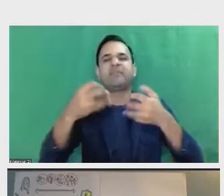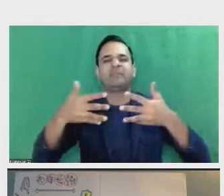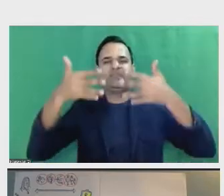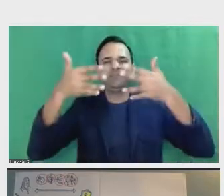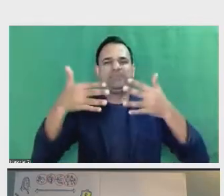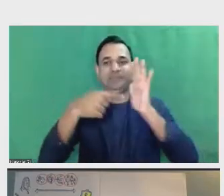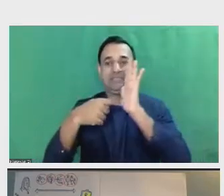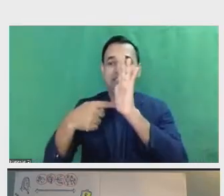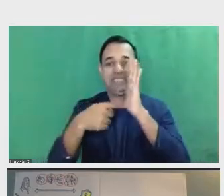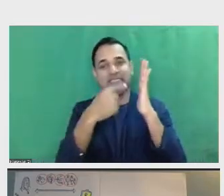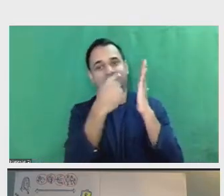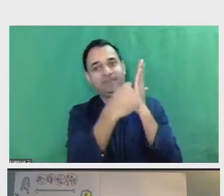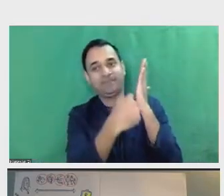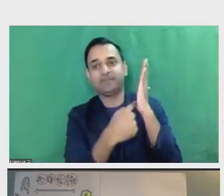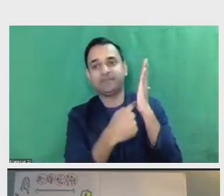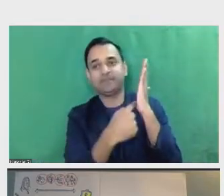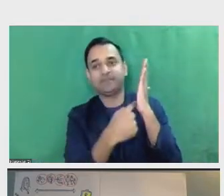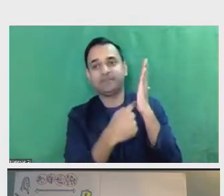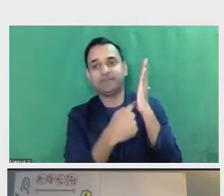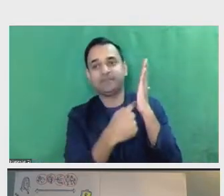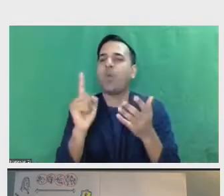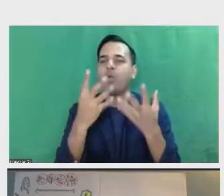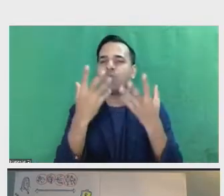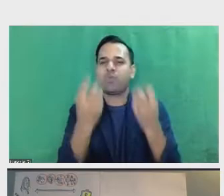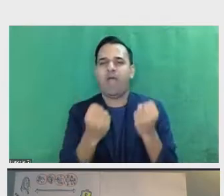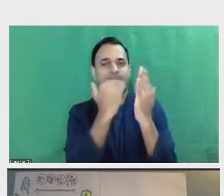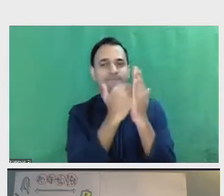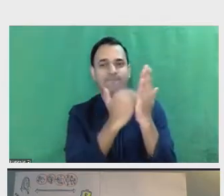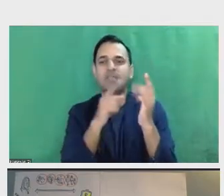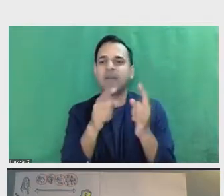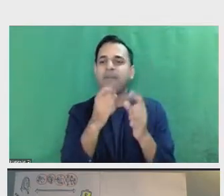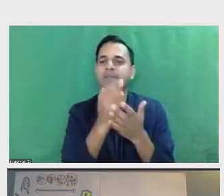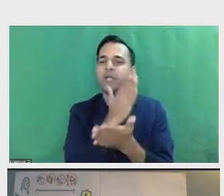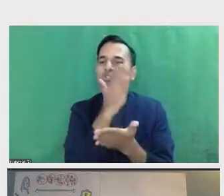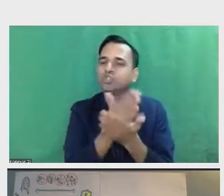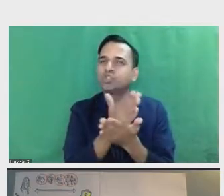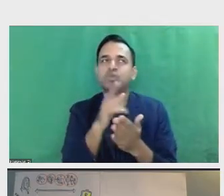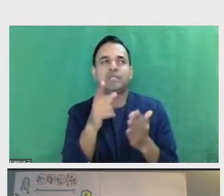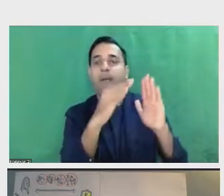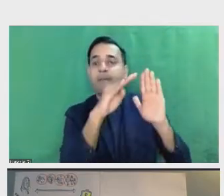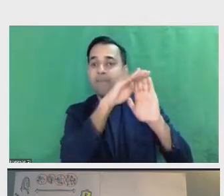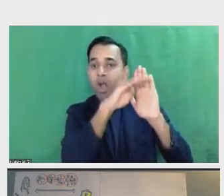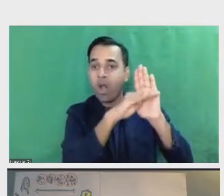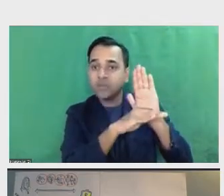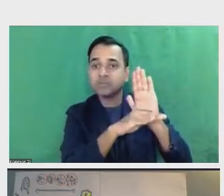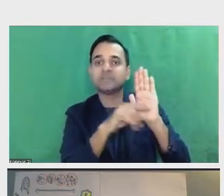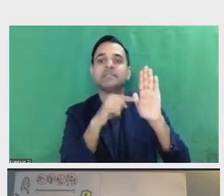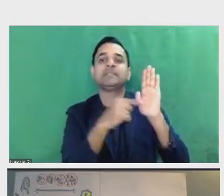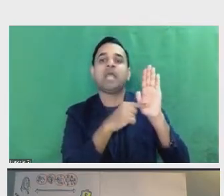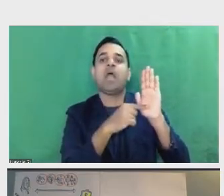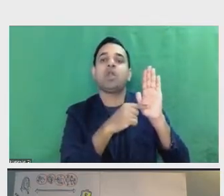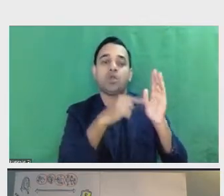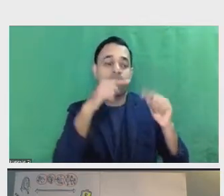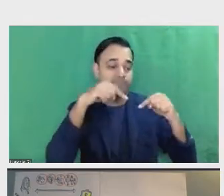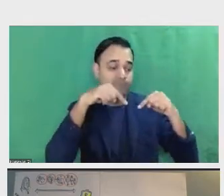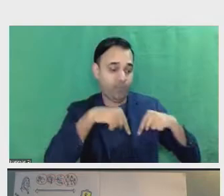gender considerations are truly reflected, to make sure then the policies will be made for